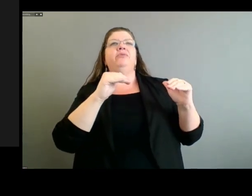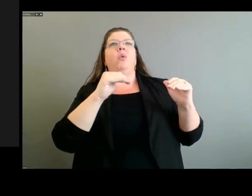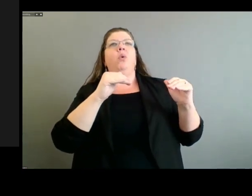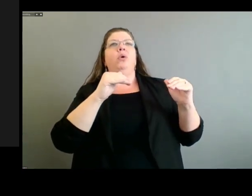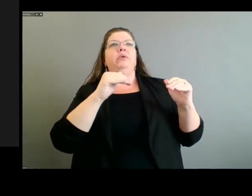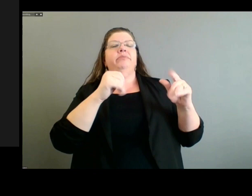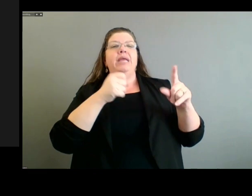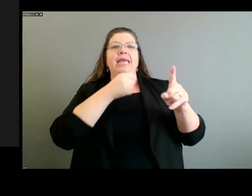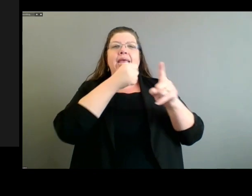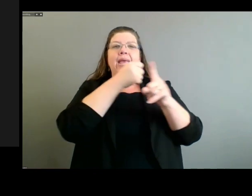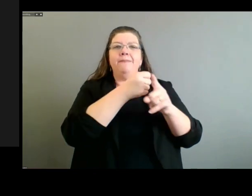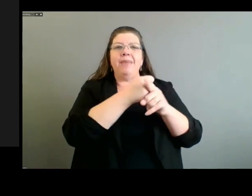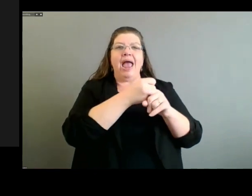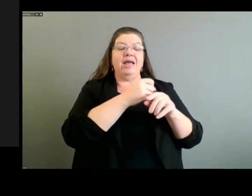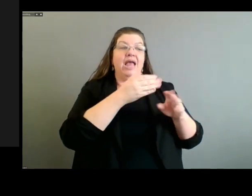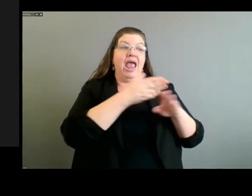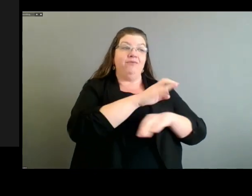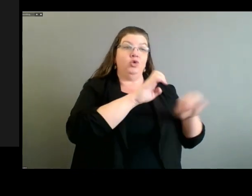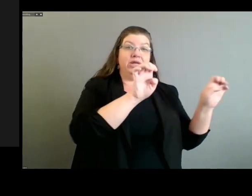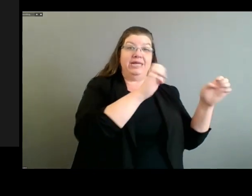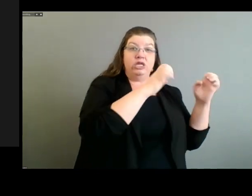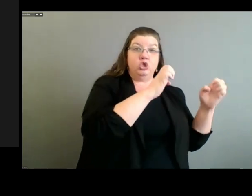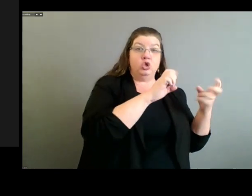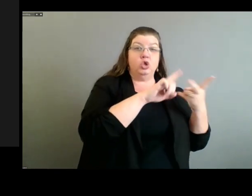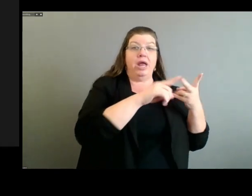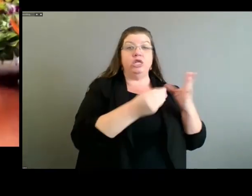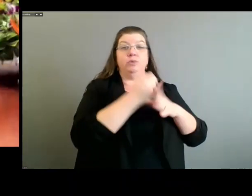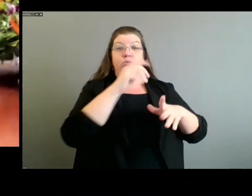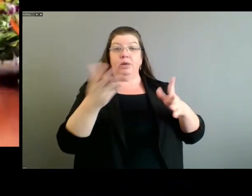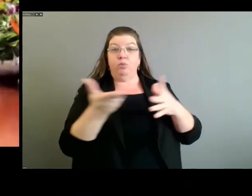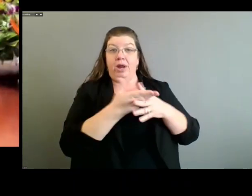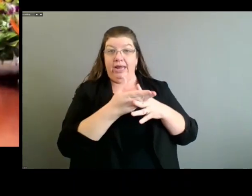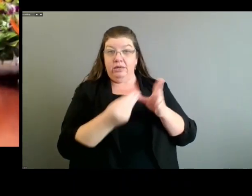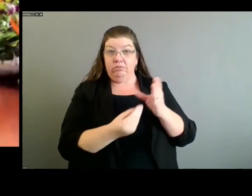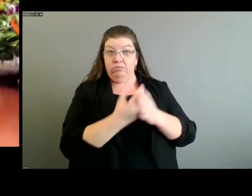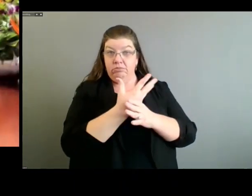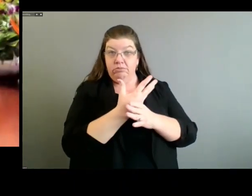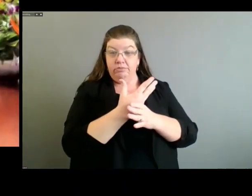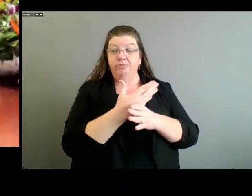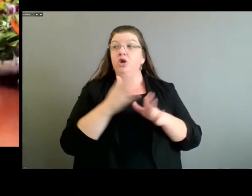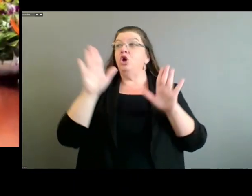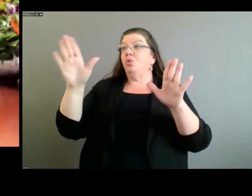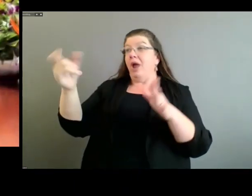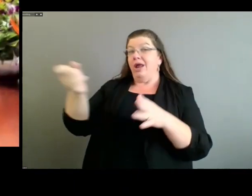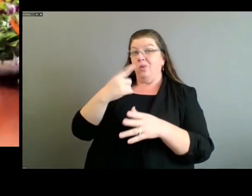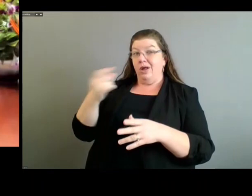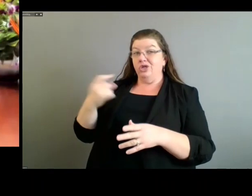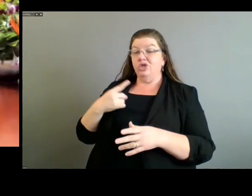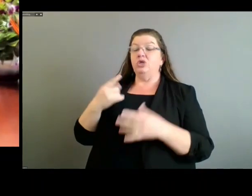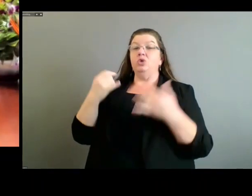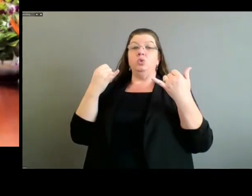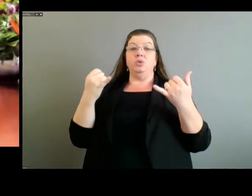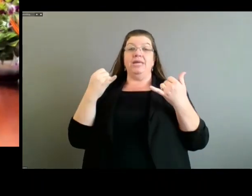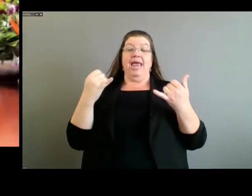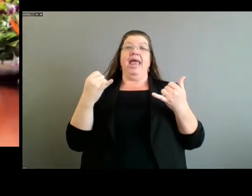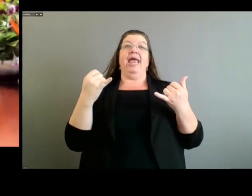any impacts from Easter and spring break. Great questions, Tom. Today's